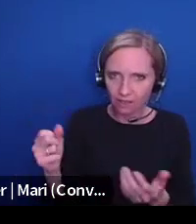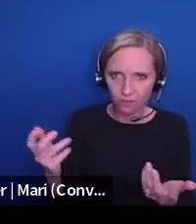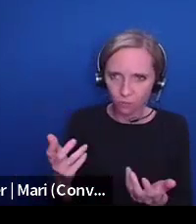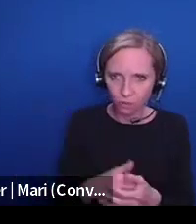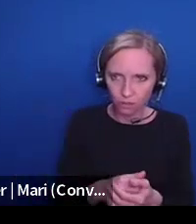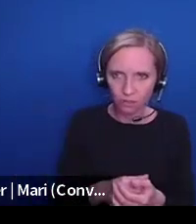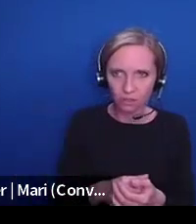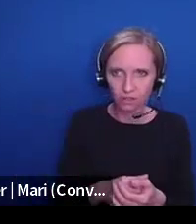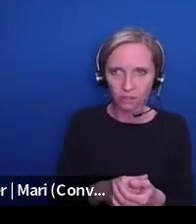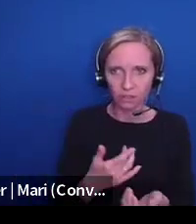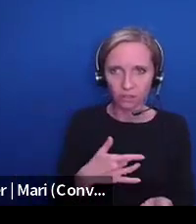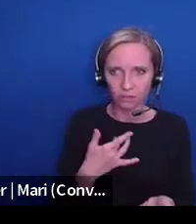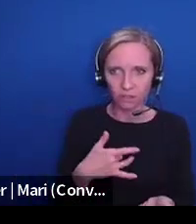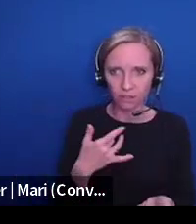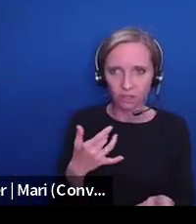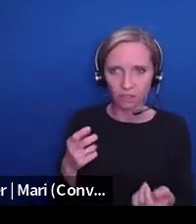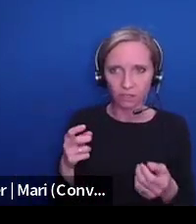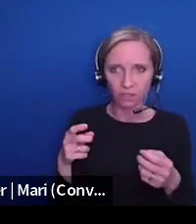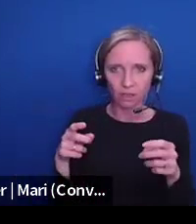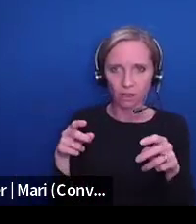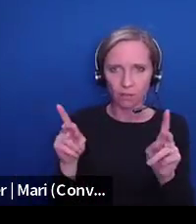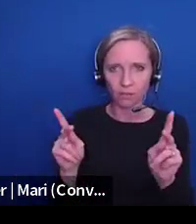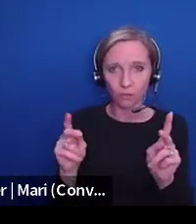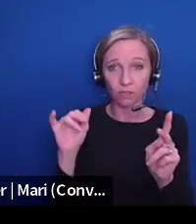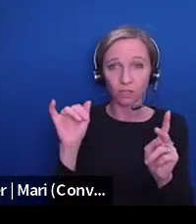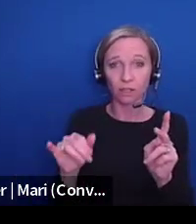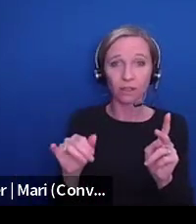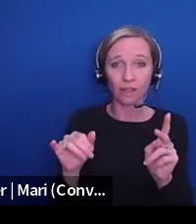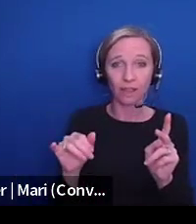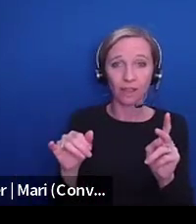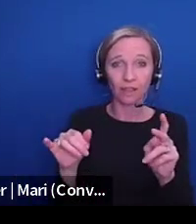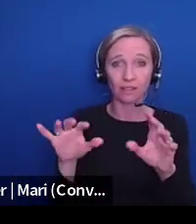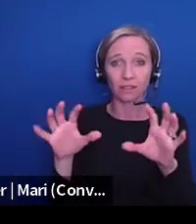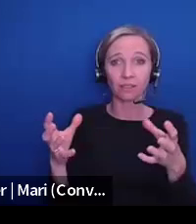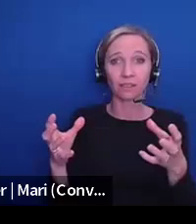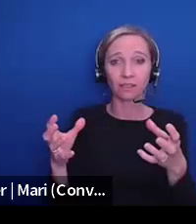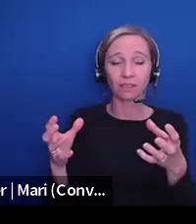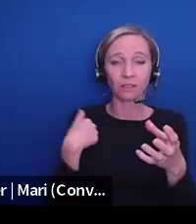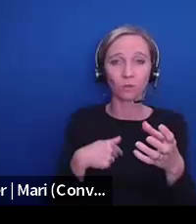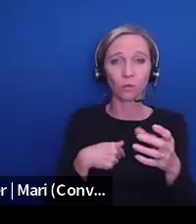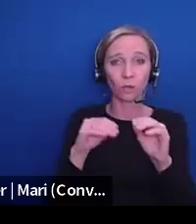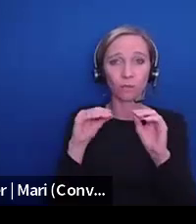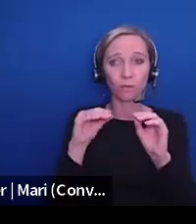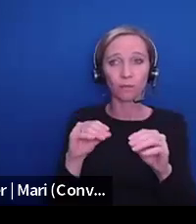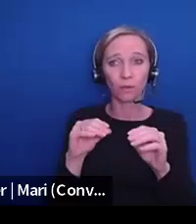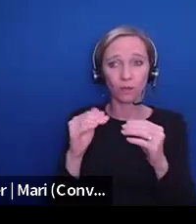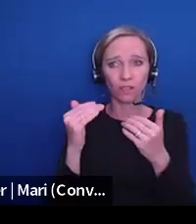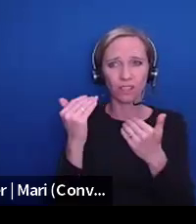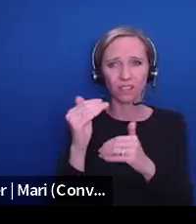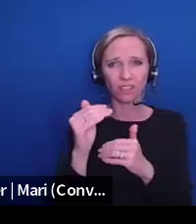that the opportunity in that constraint that we're putting on ourselves, to be clear,